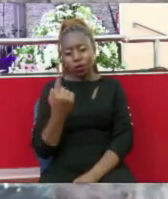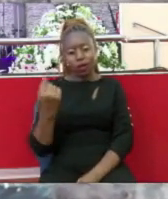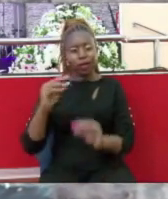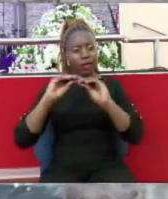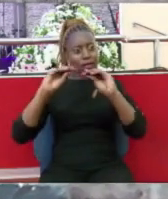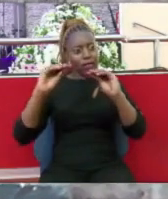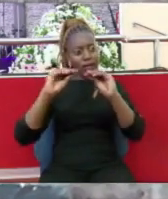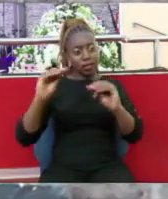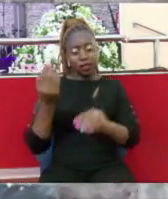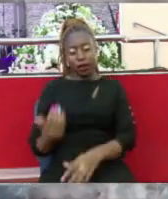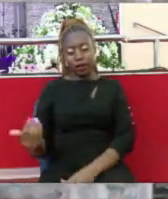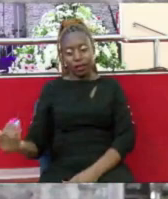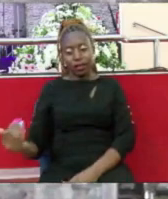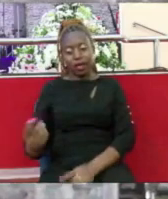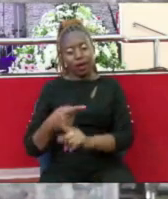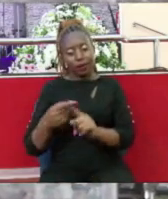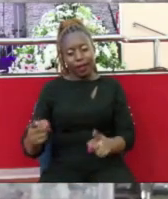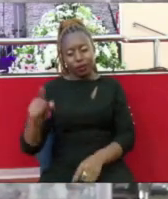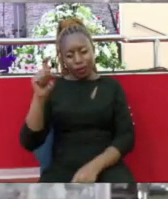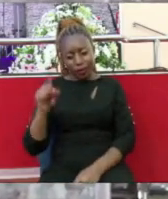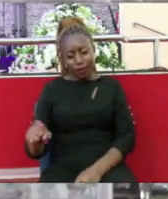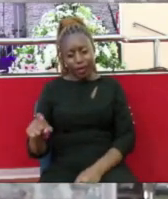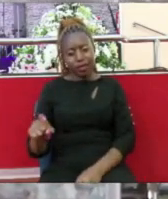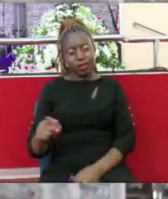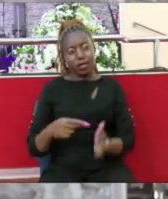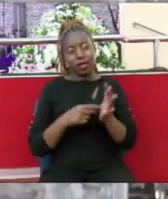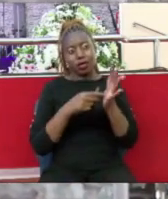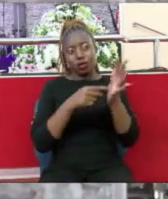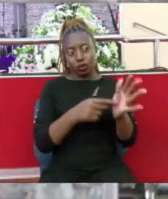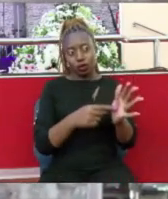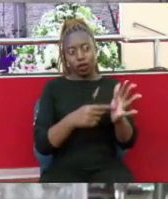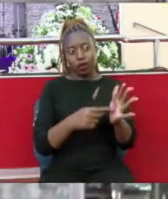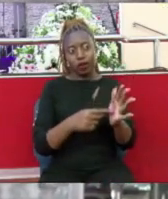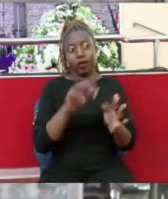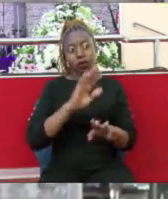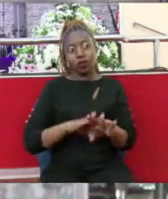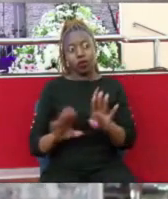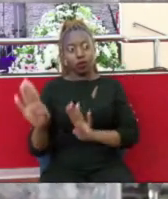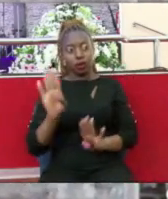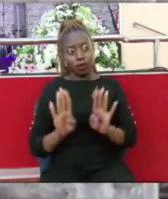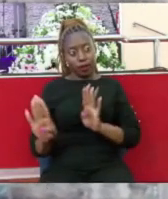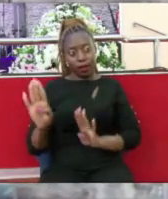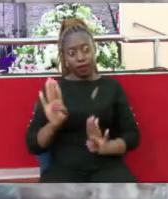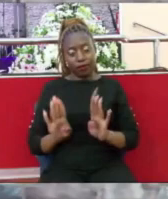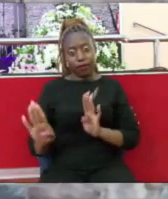our children the right virtues. Sio kuwafunza tu lakini pia ni kuwaonyesha watoto wetu mambo ambayo